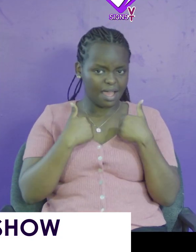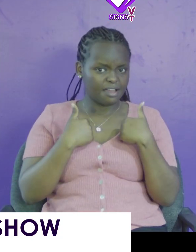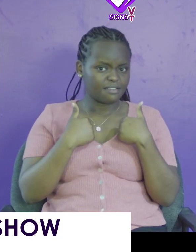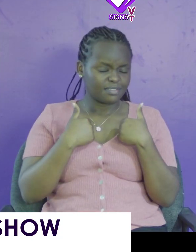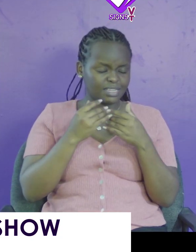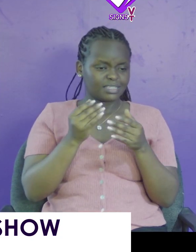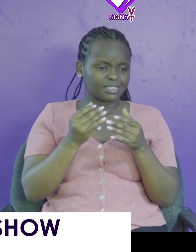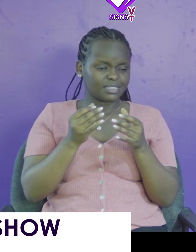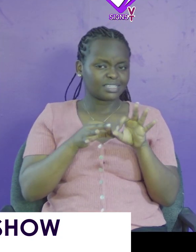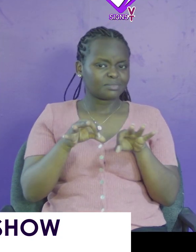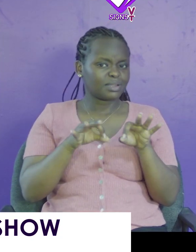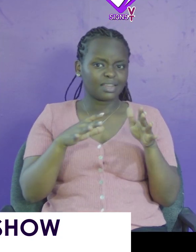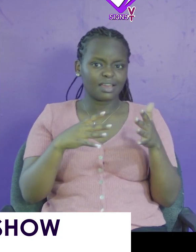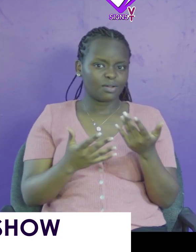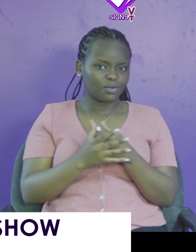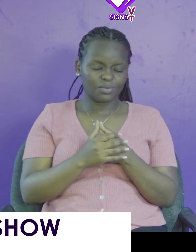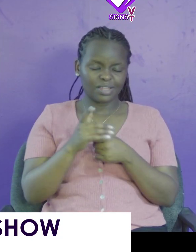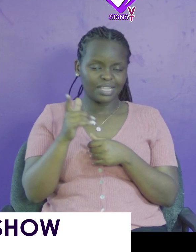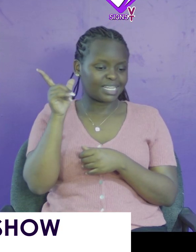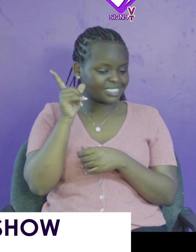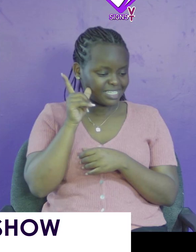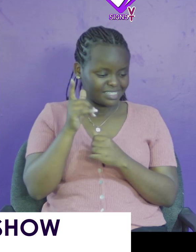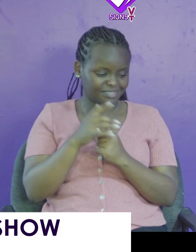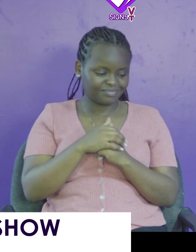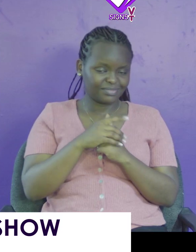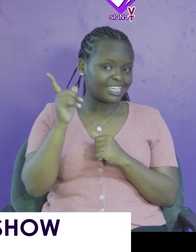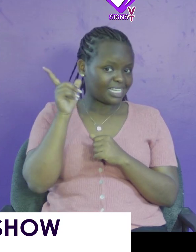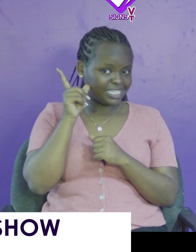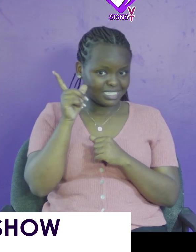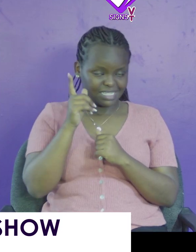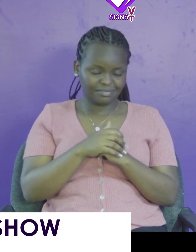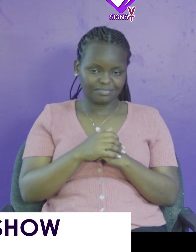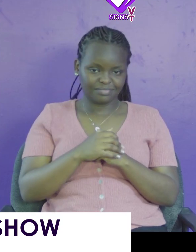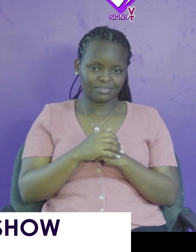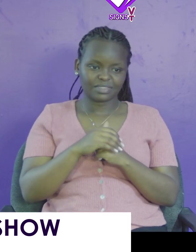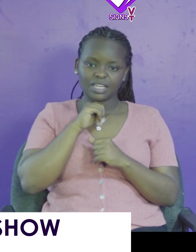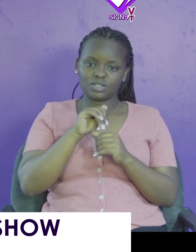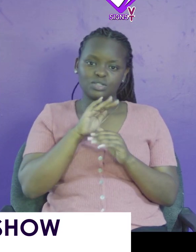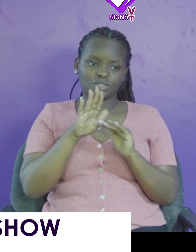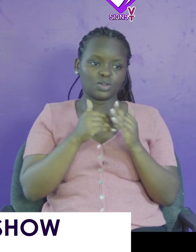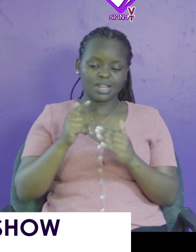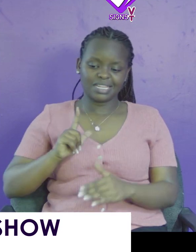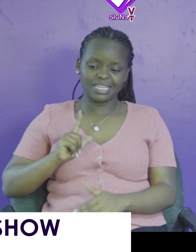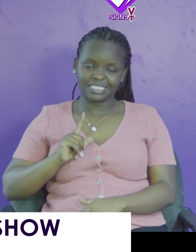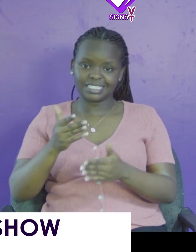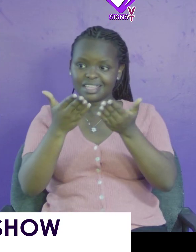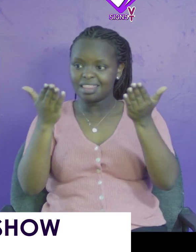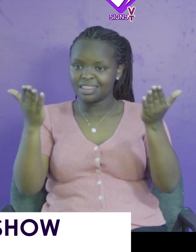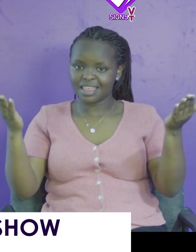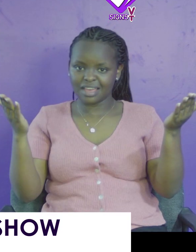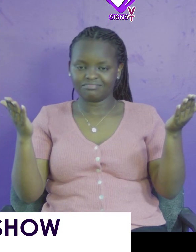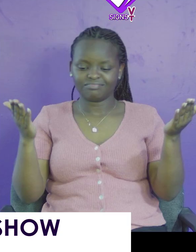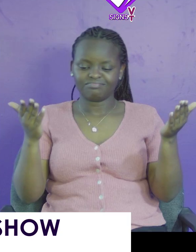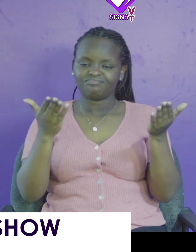that? Listen, man of God. I want to tell you like raise this. your voice. Not all of the ladies that are there, they are like